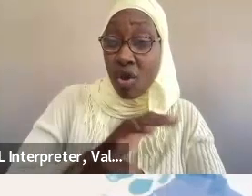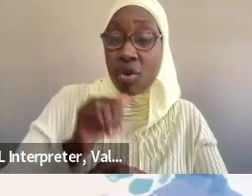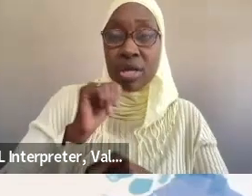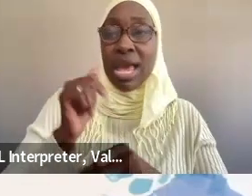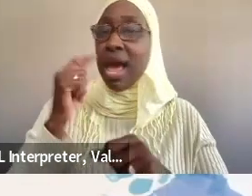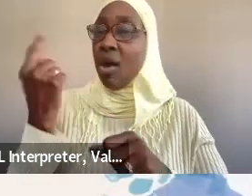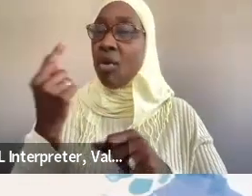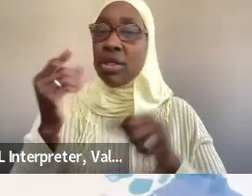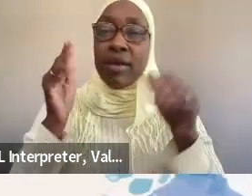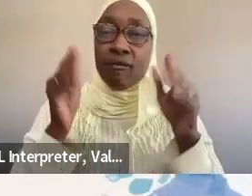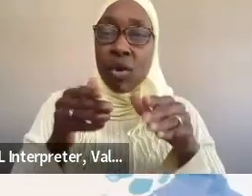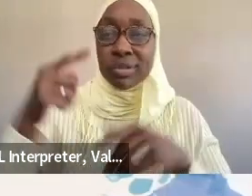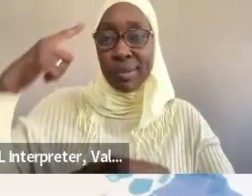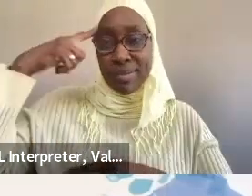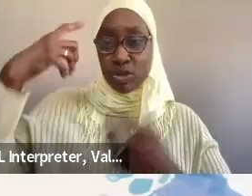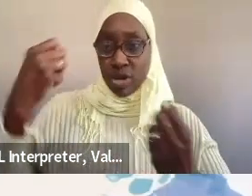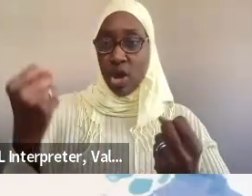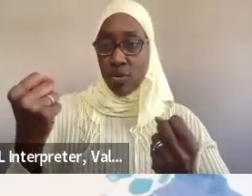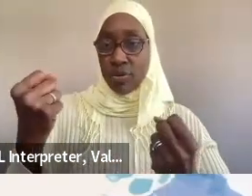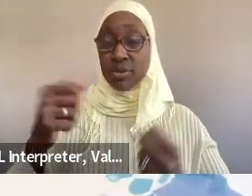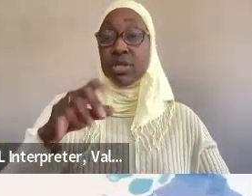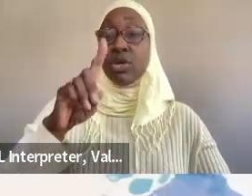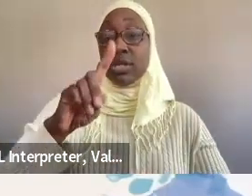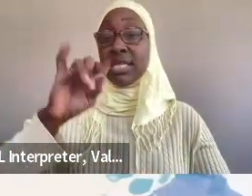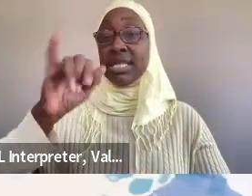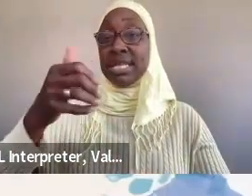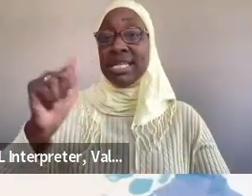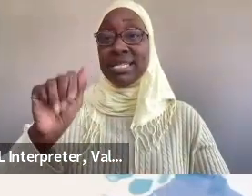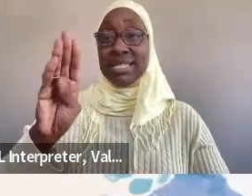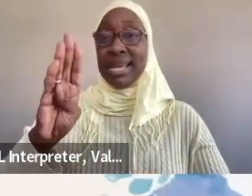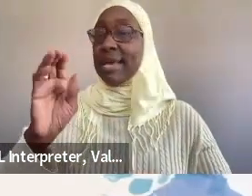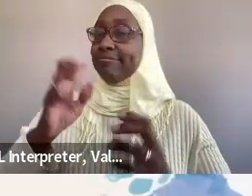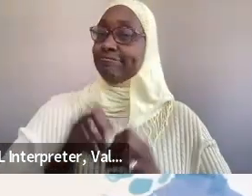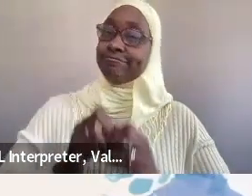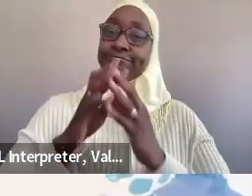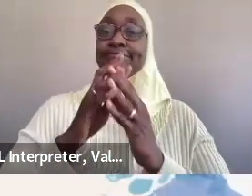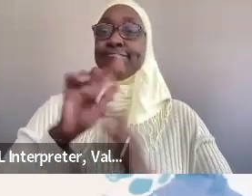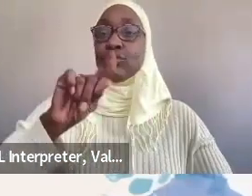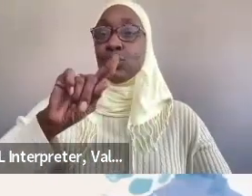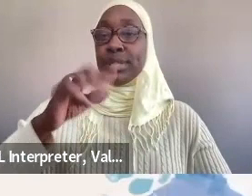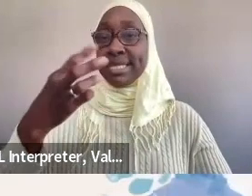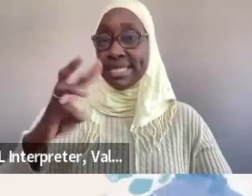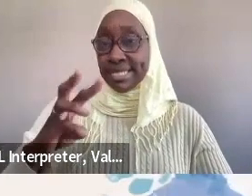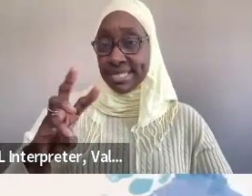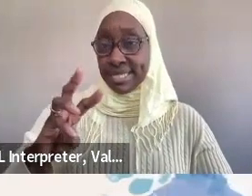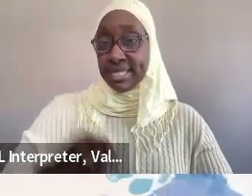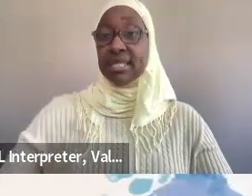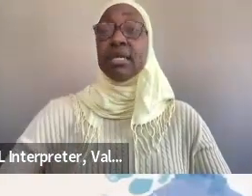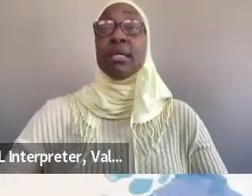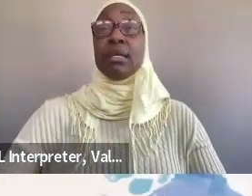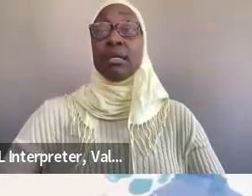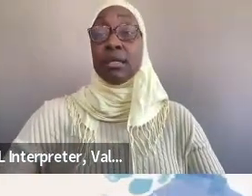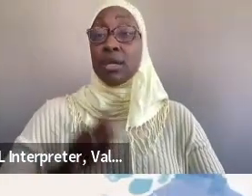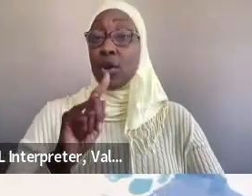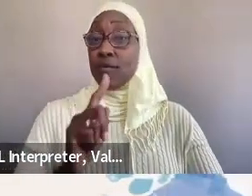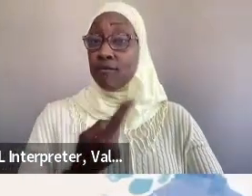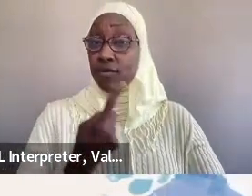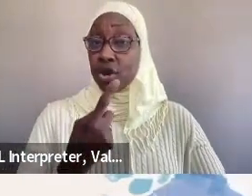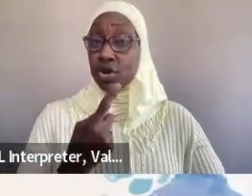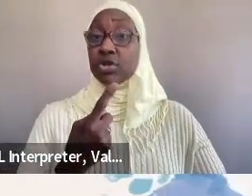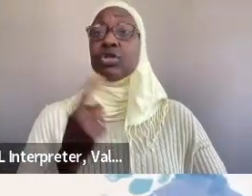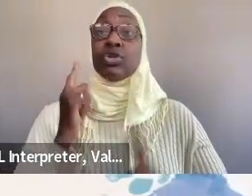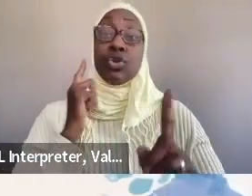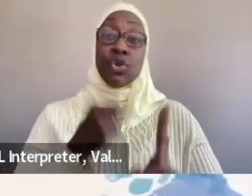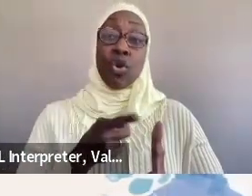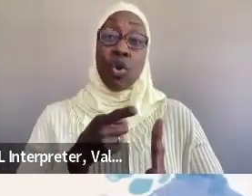health. And so DJAB was born in 2016. And one of their first initiatives or goals